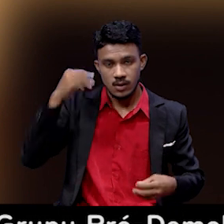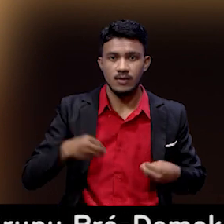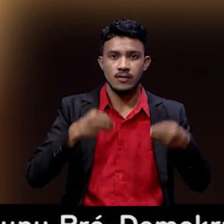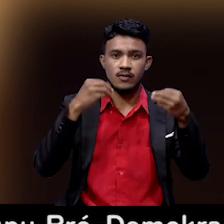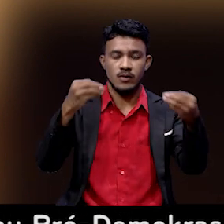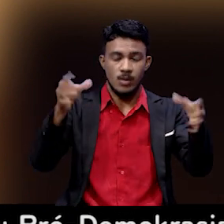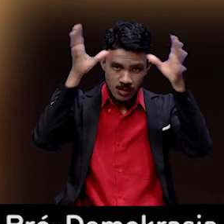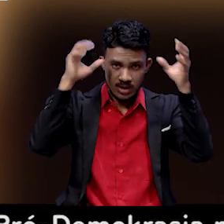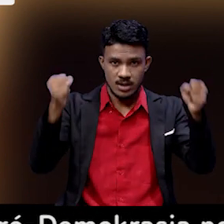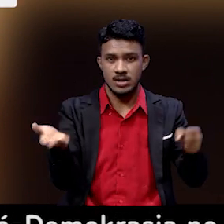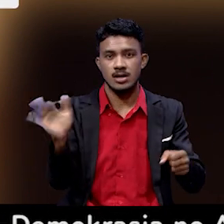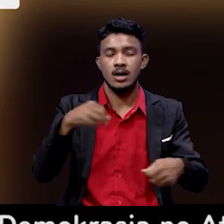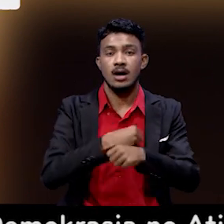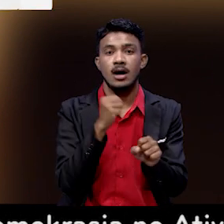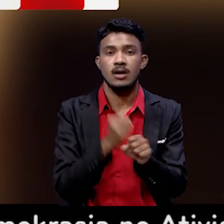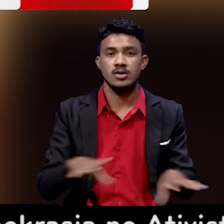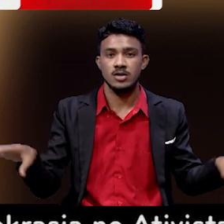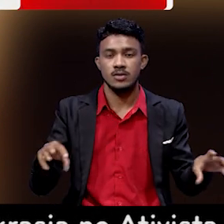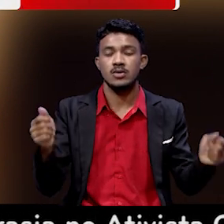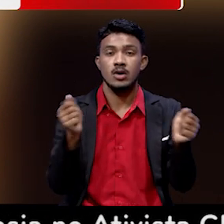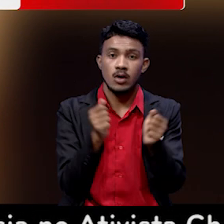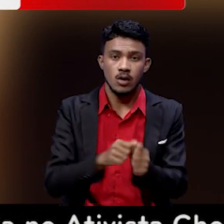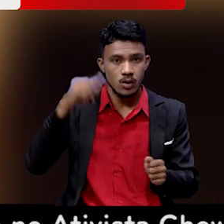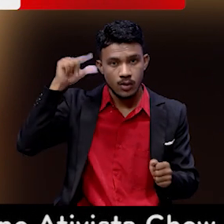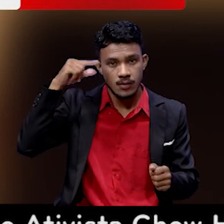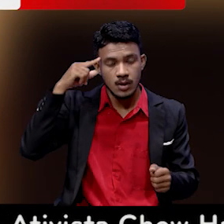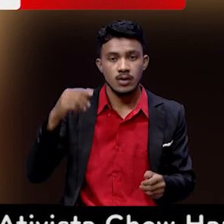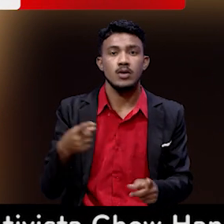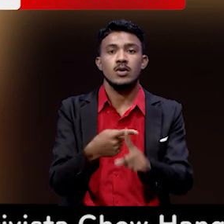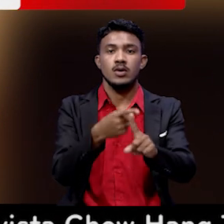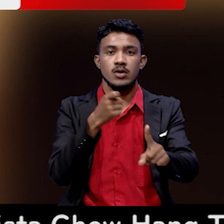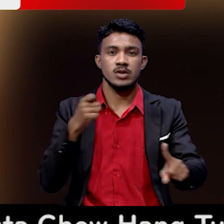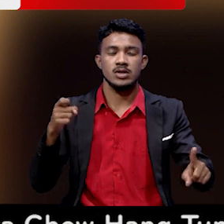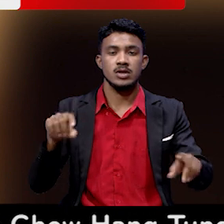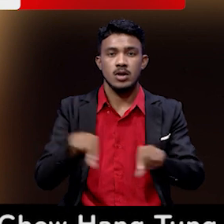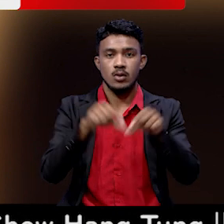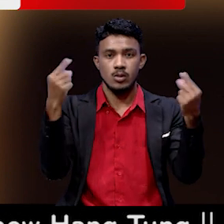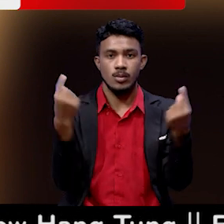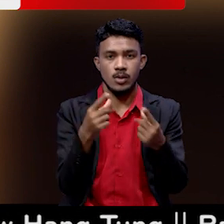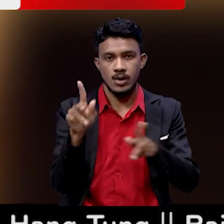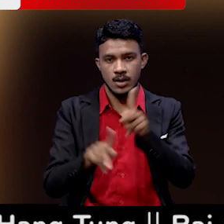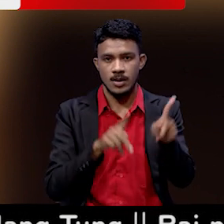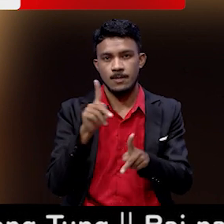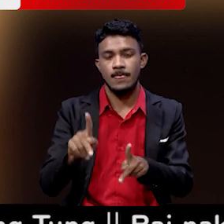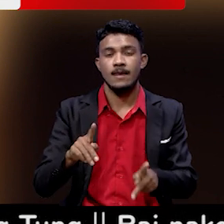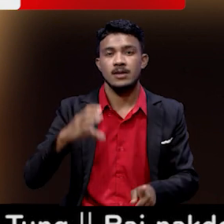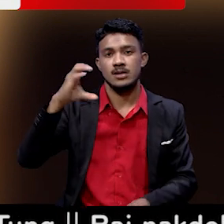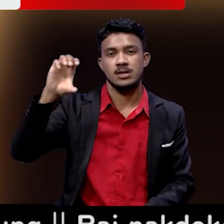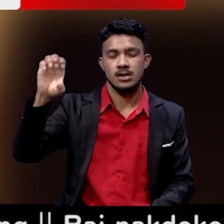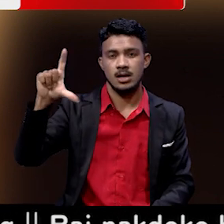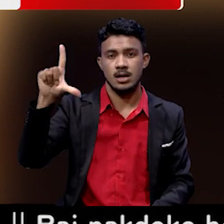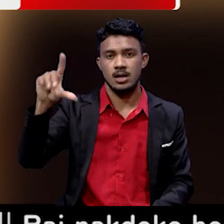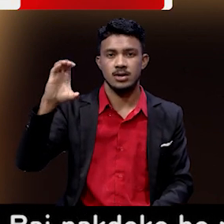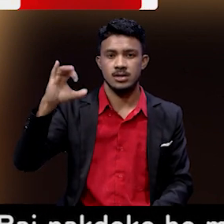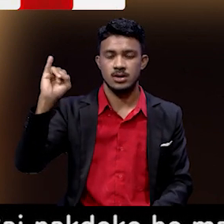Residente Sira nebe halau servisu ho Governu lihusi kriasan grupu komunidade. Celsio atutan, Governu